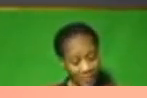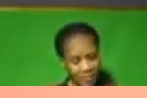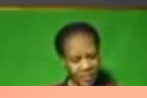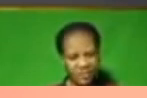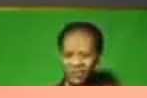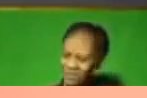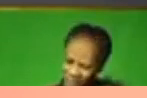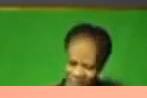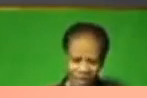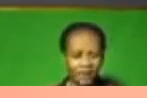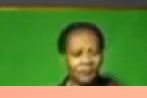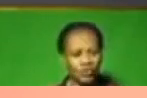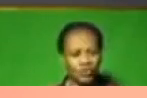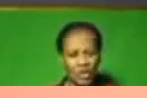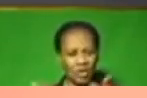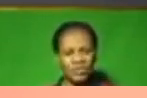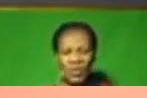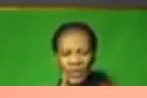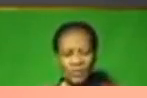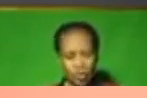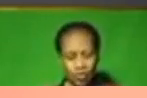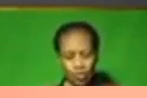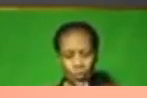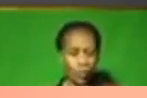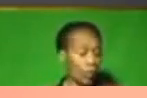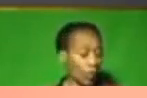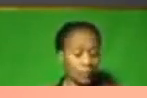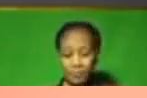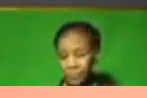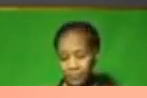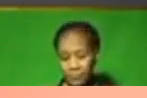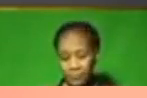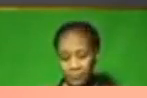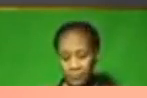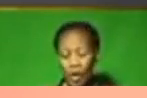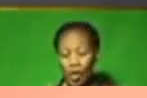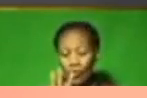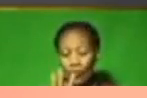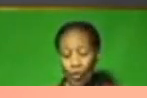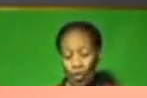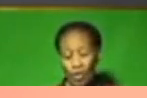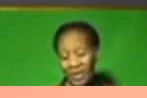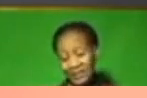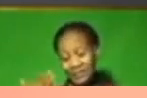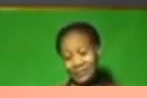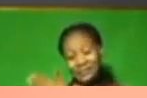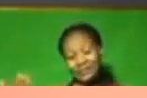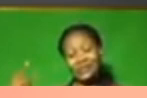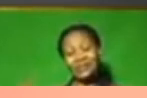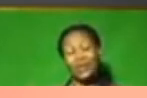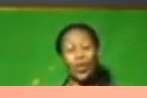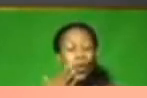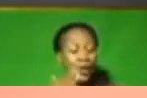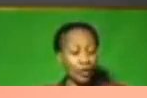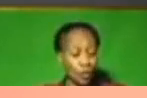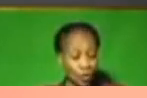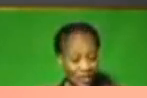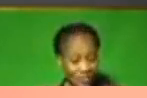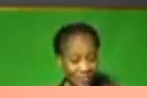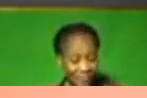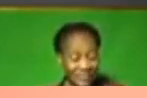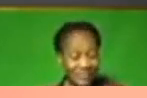with the challenge of youth unemployment. Nearly 4 years ago, in the wake of